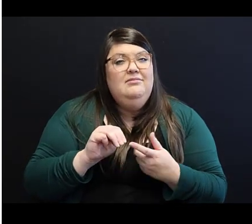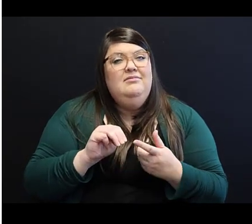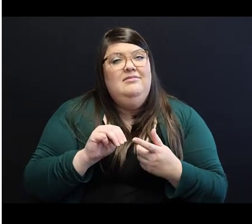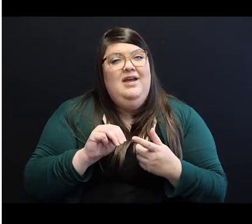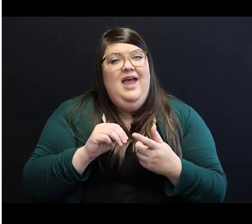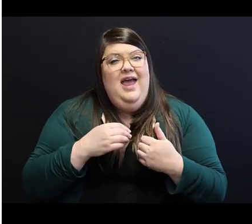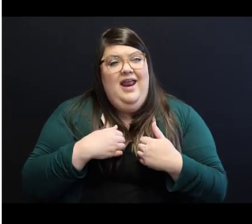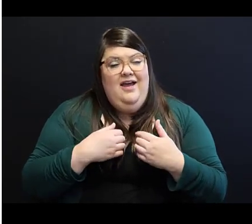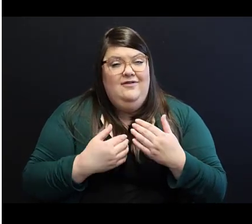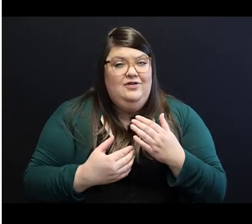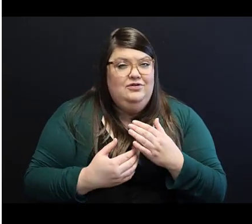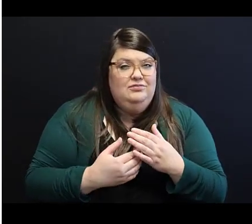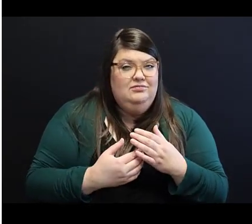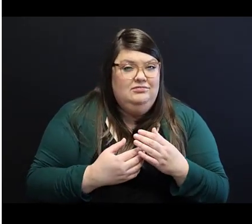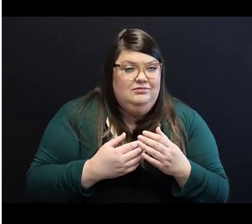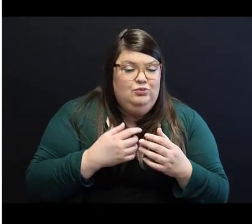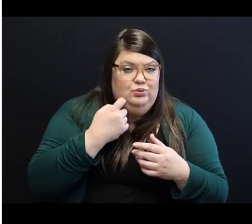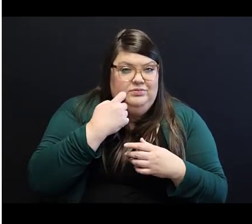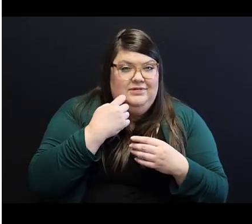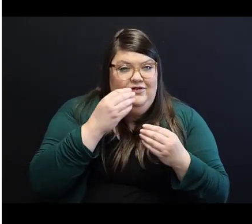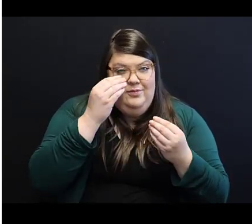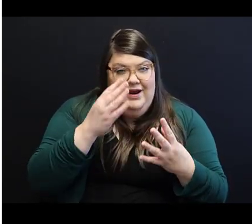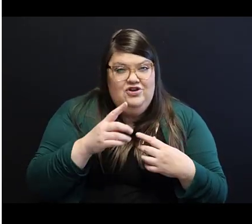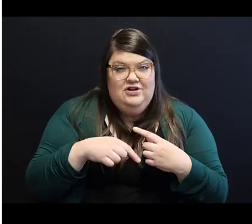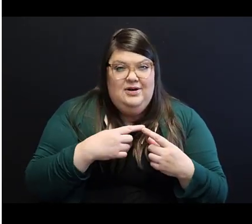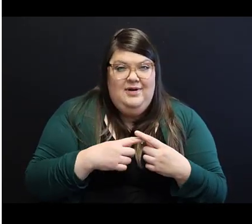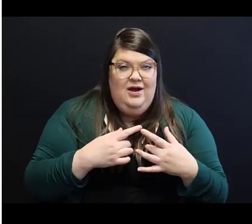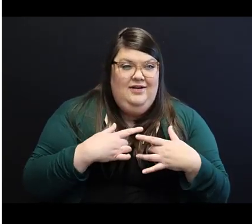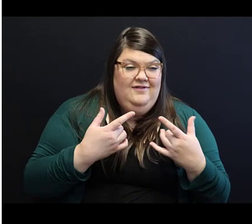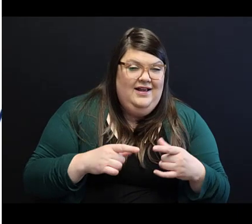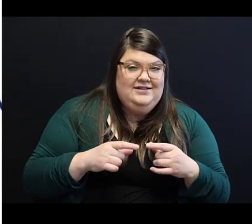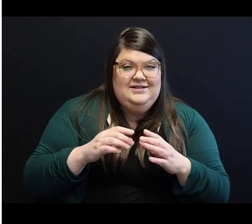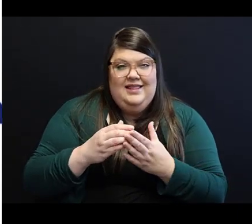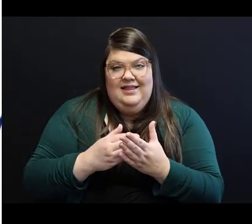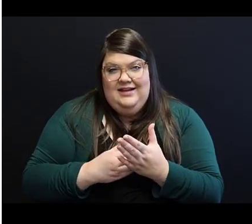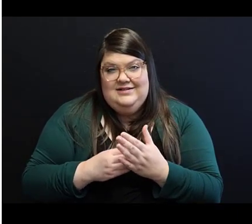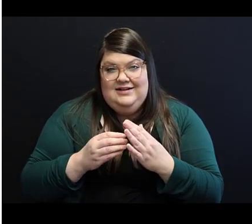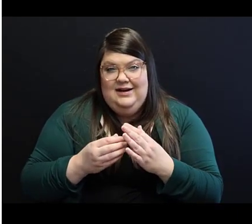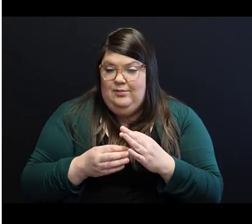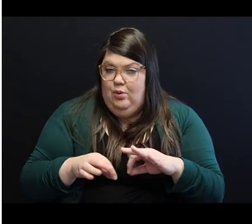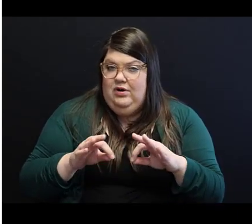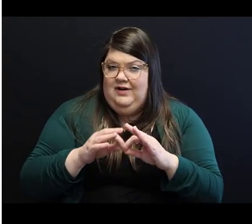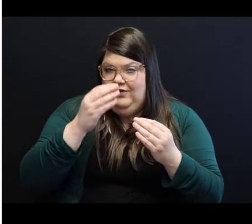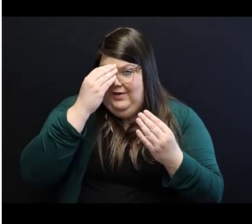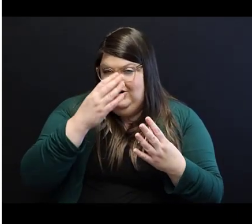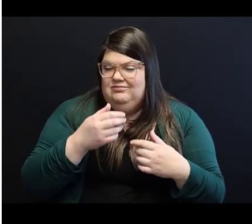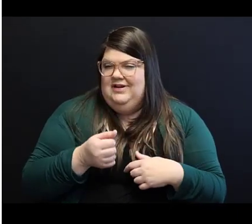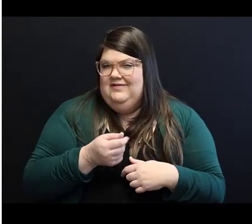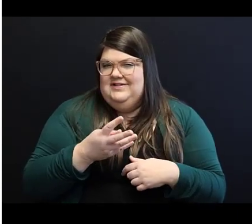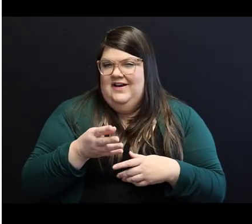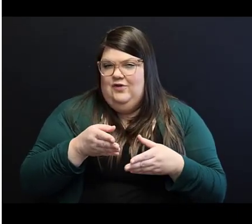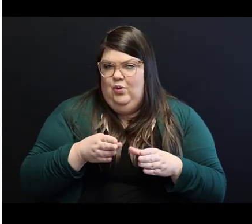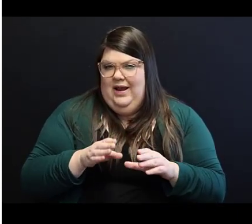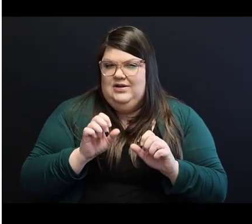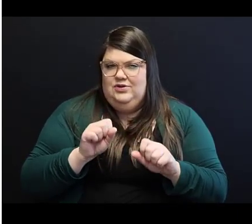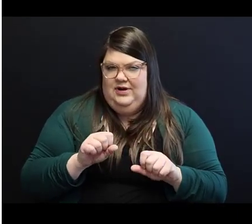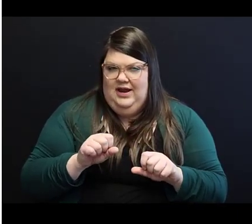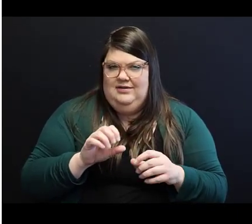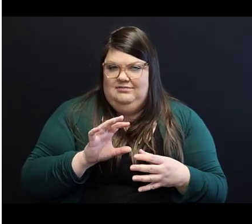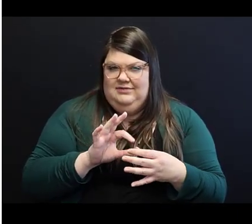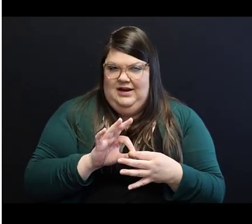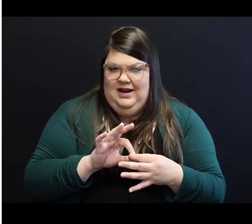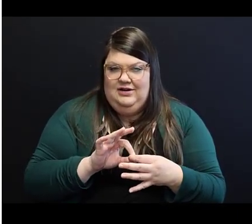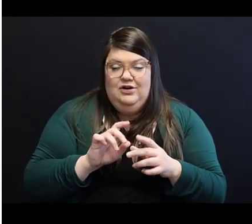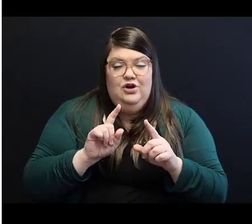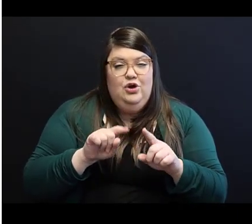lists, events, and important information, you have several options. Go to the NCRTM homepage by